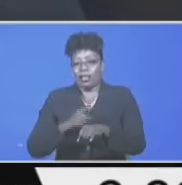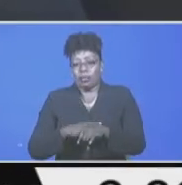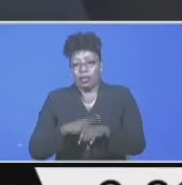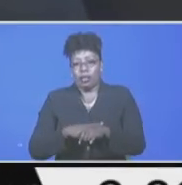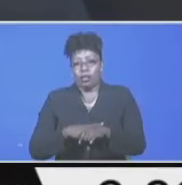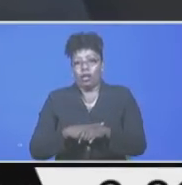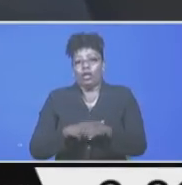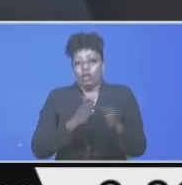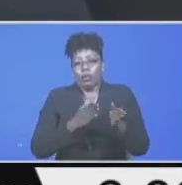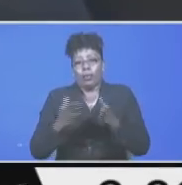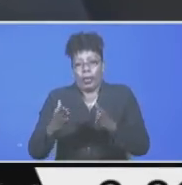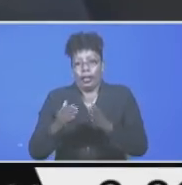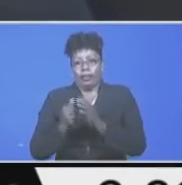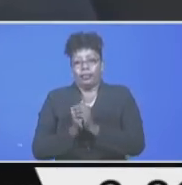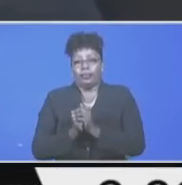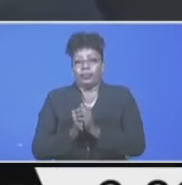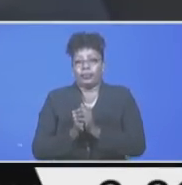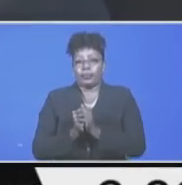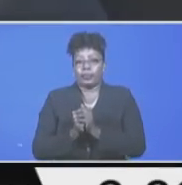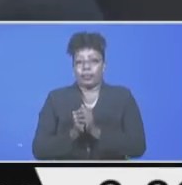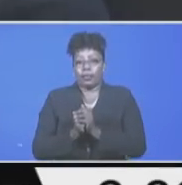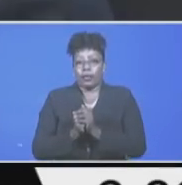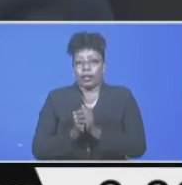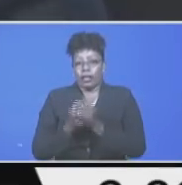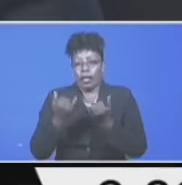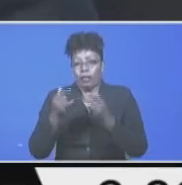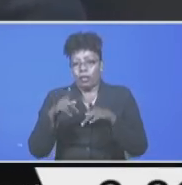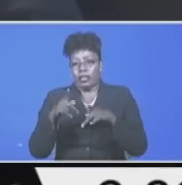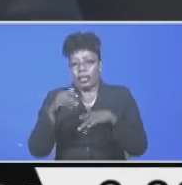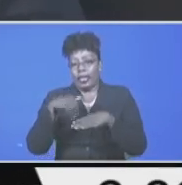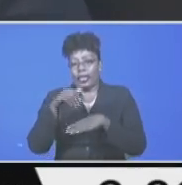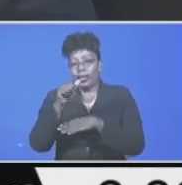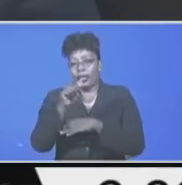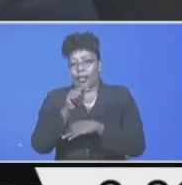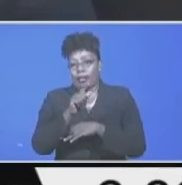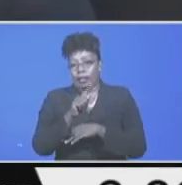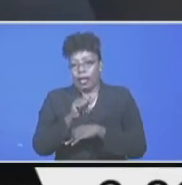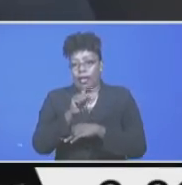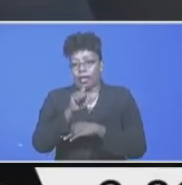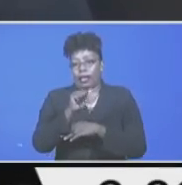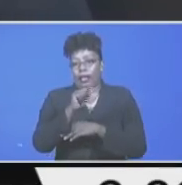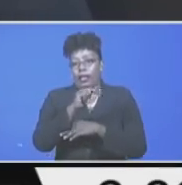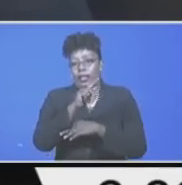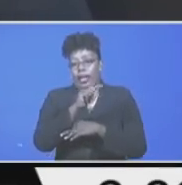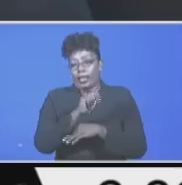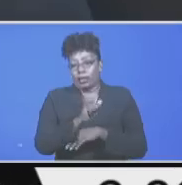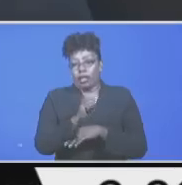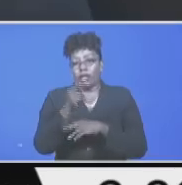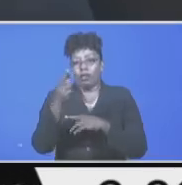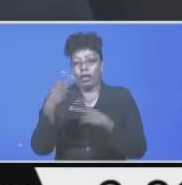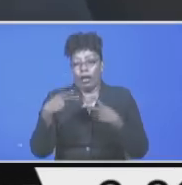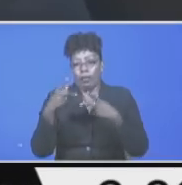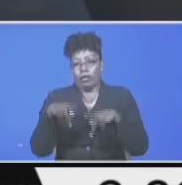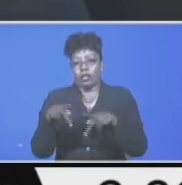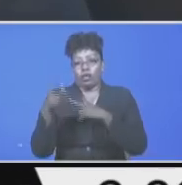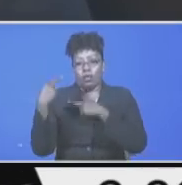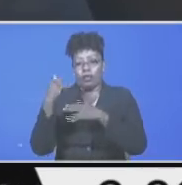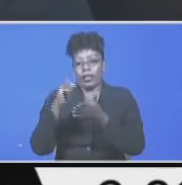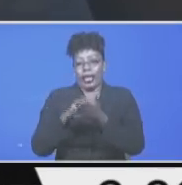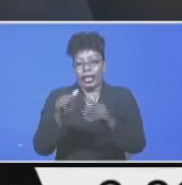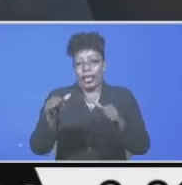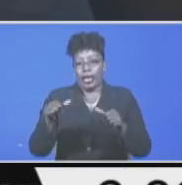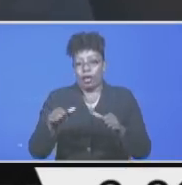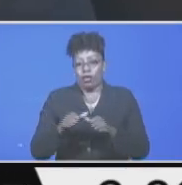in Atlanta is actually responsible for that area. We have made contact